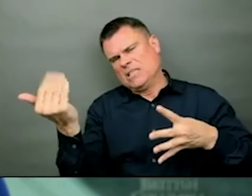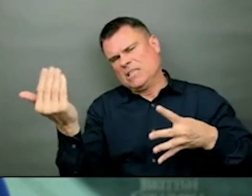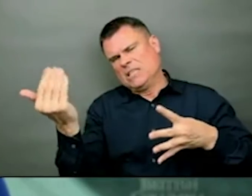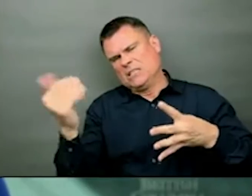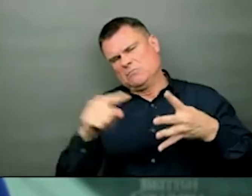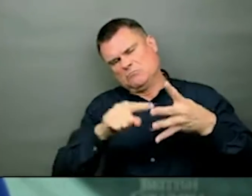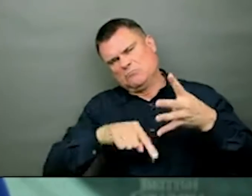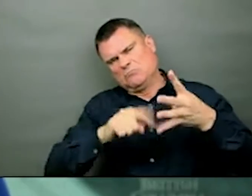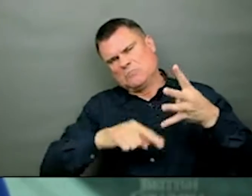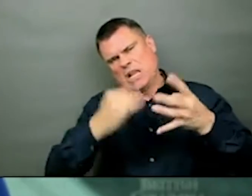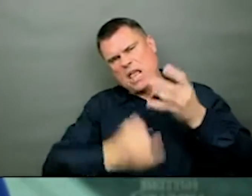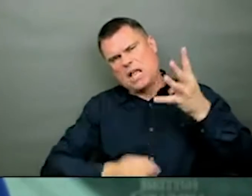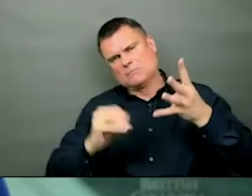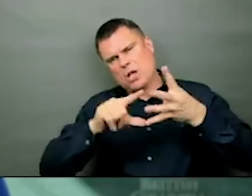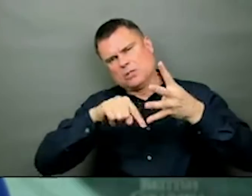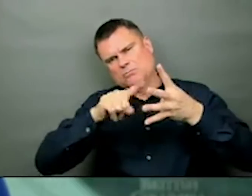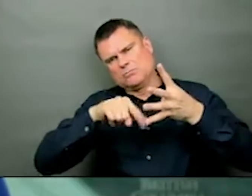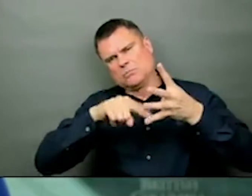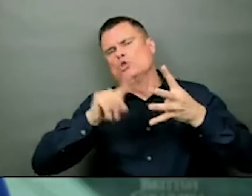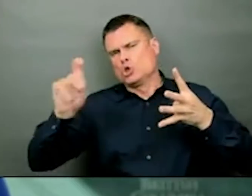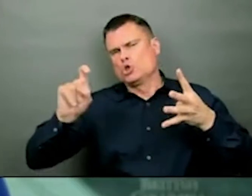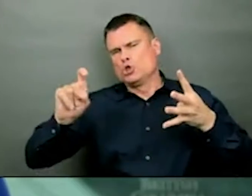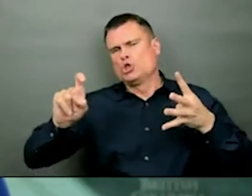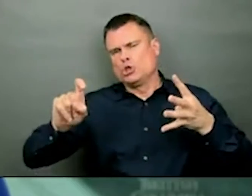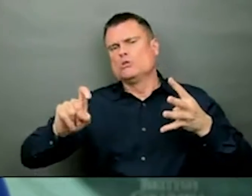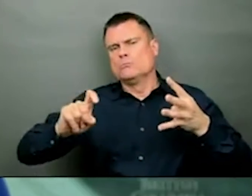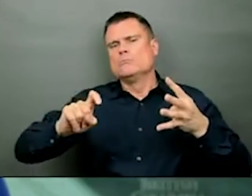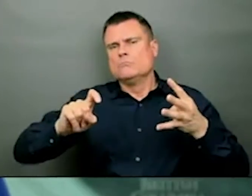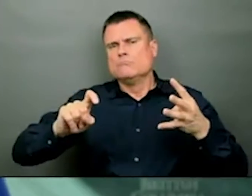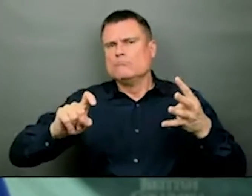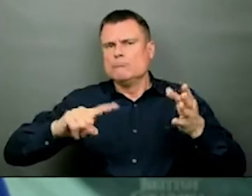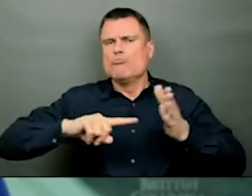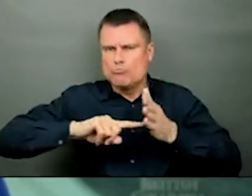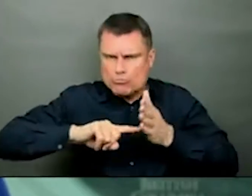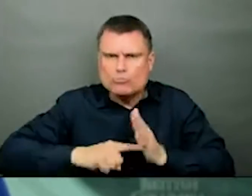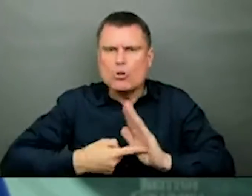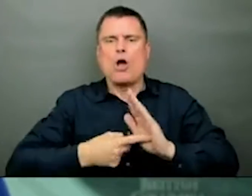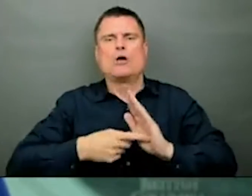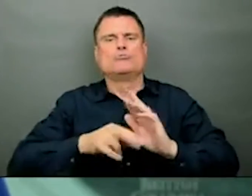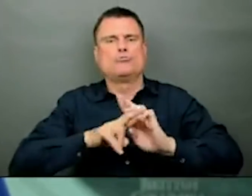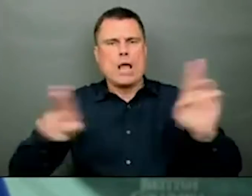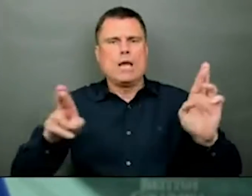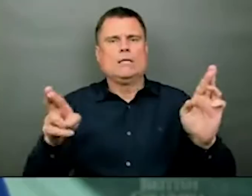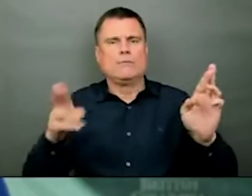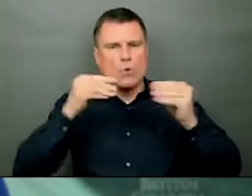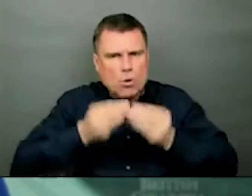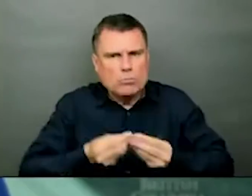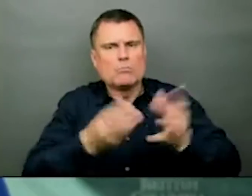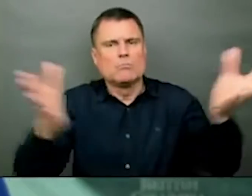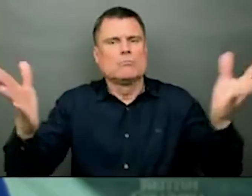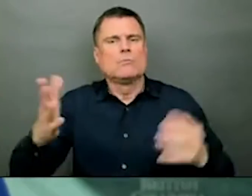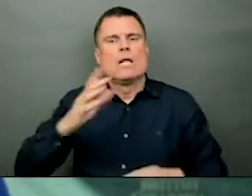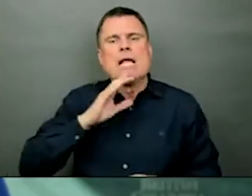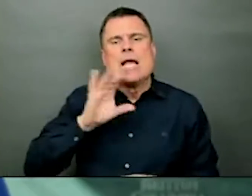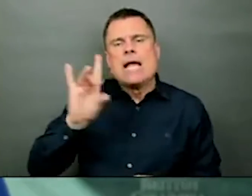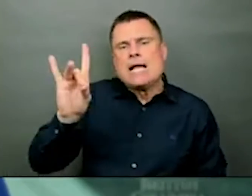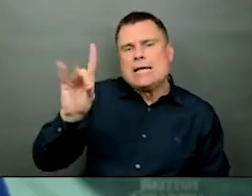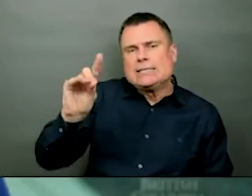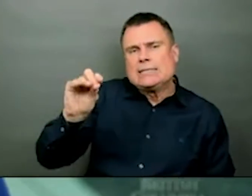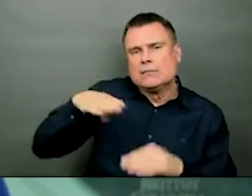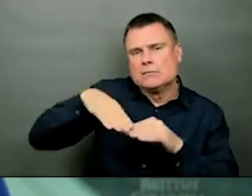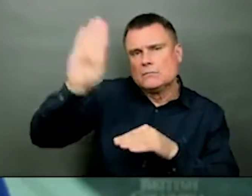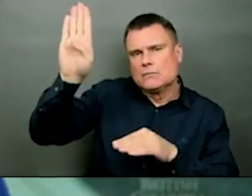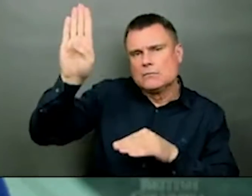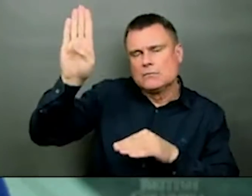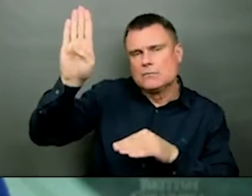to be vaccinated in general between March 1st and March 15th. More information about the details, the websites, the numbers to call in will